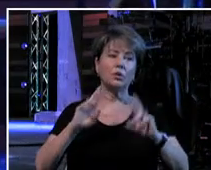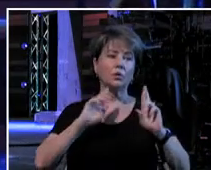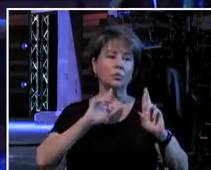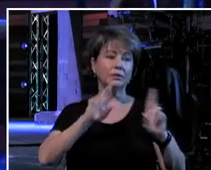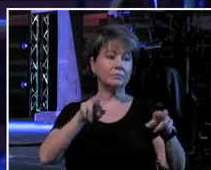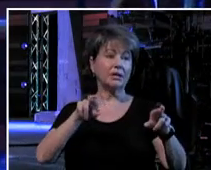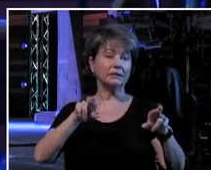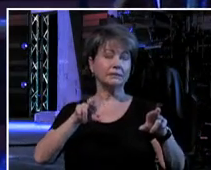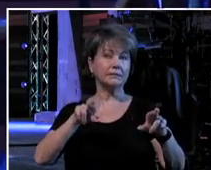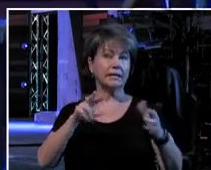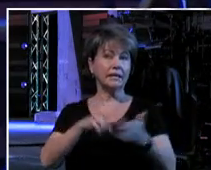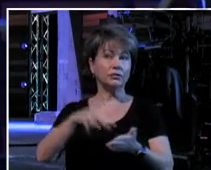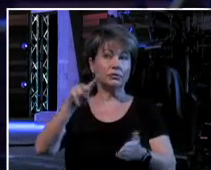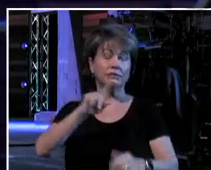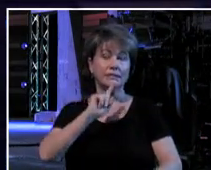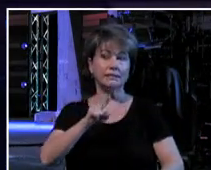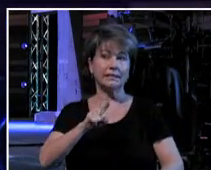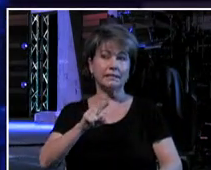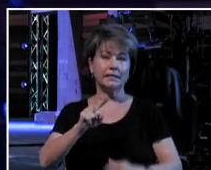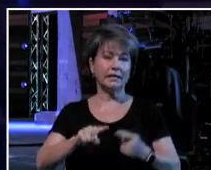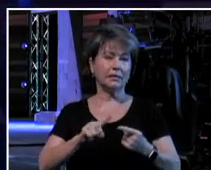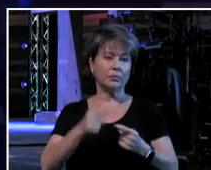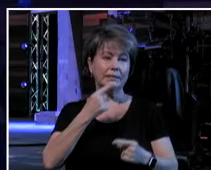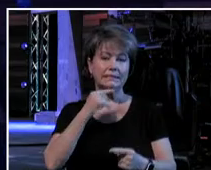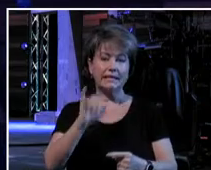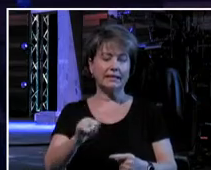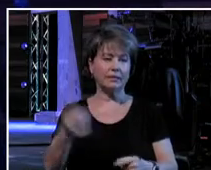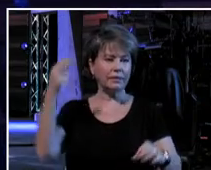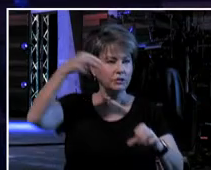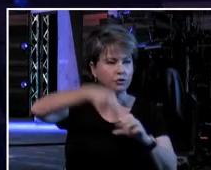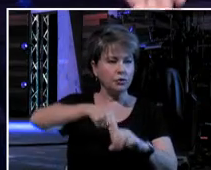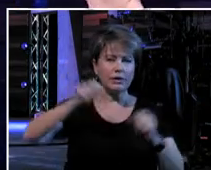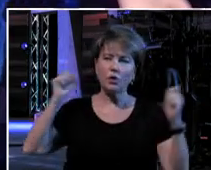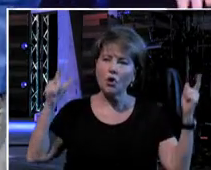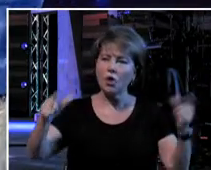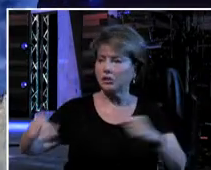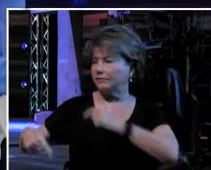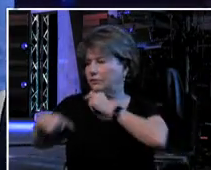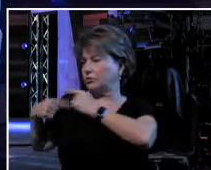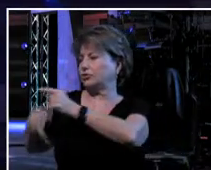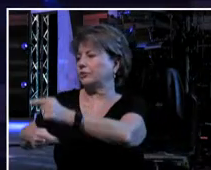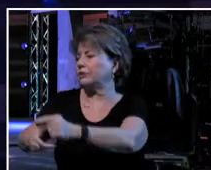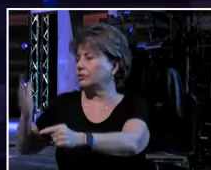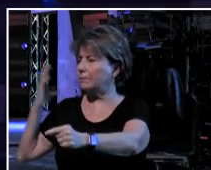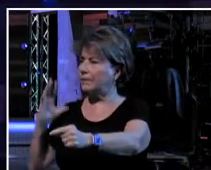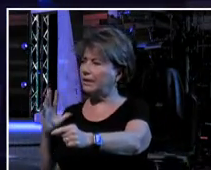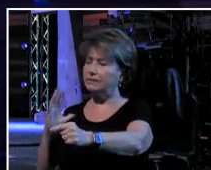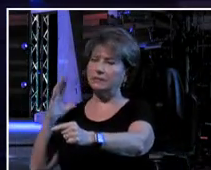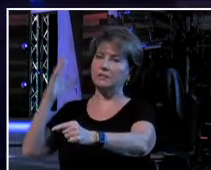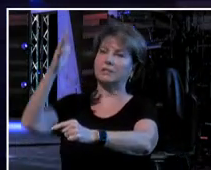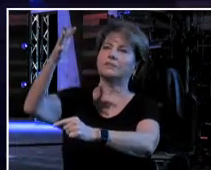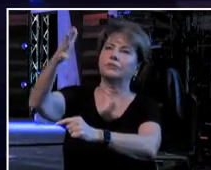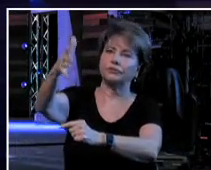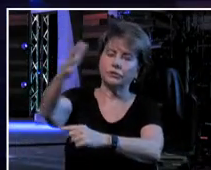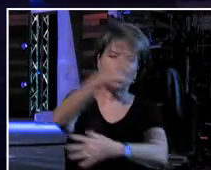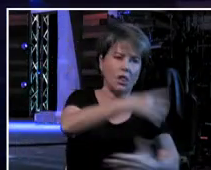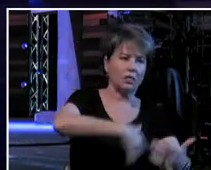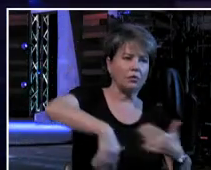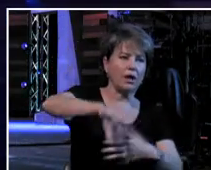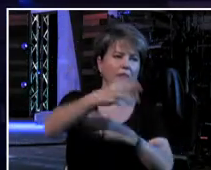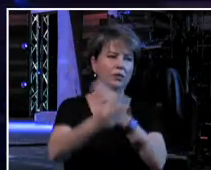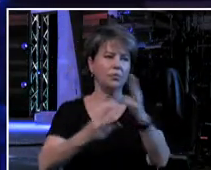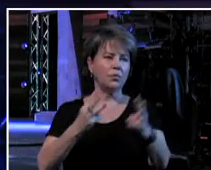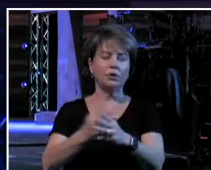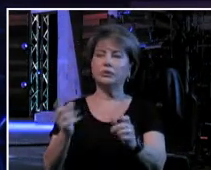he is risen indeed. And when we say it, we join with Christians from generations past, and we join with Christians around the globe who